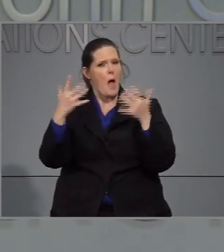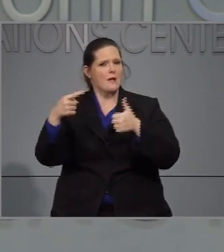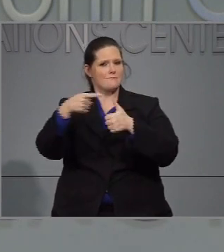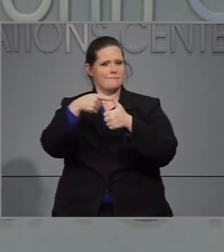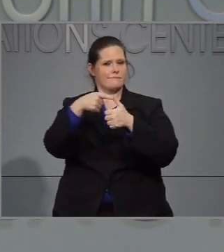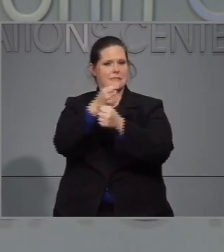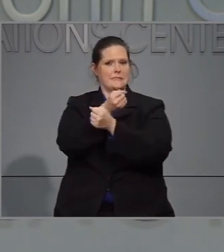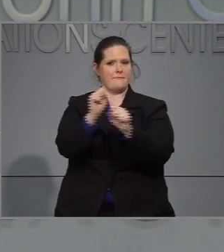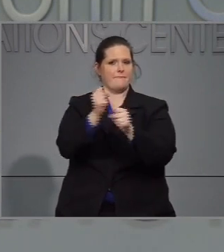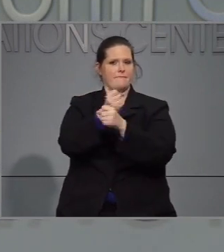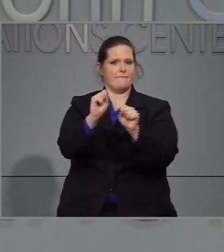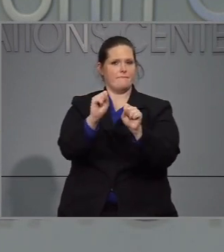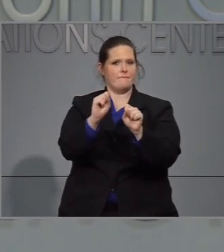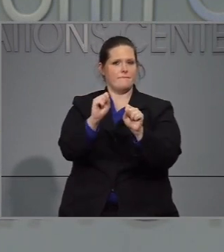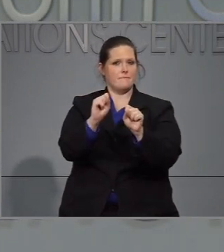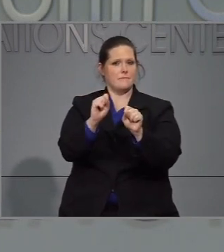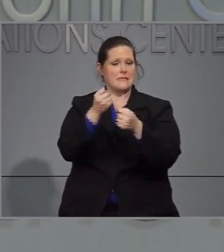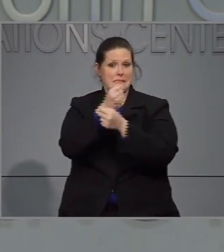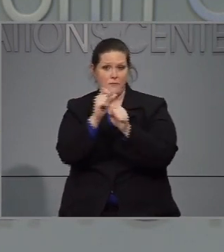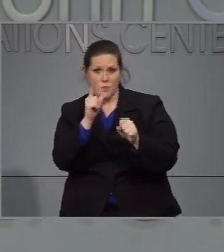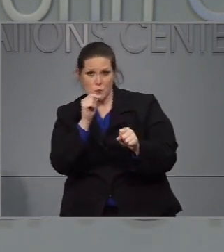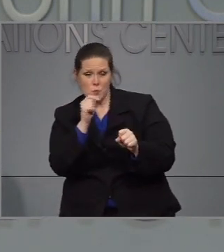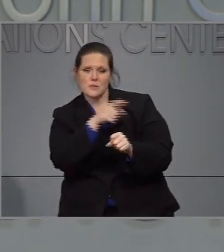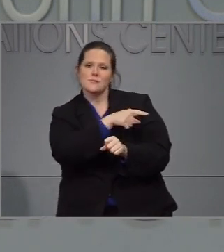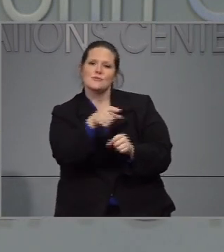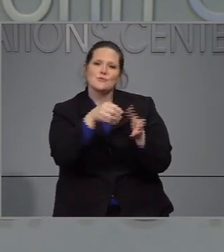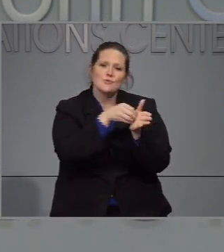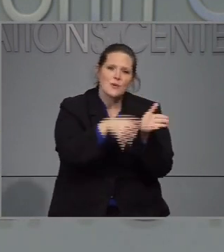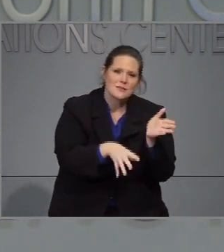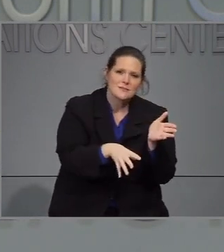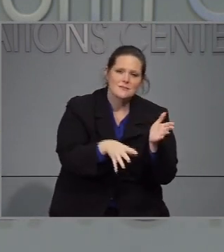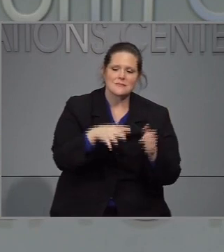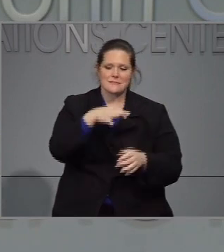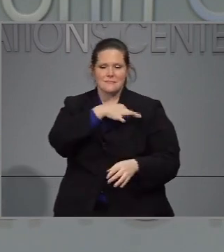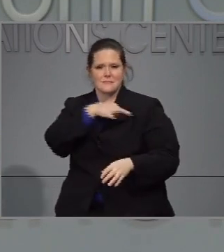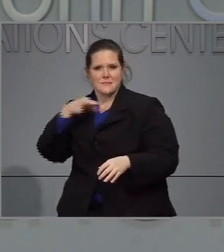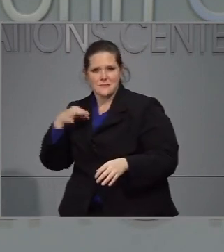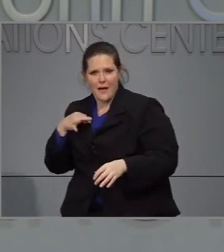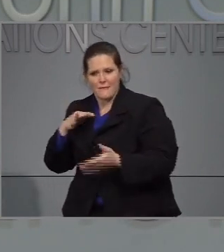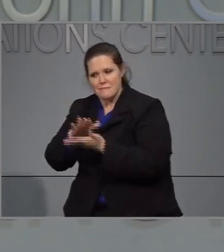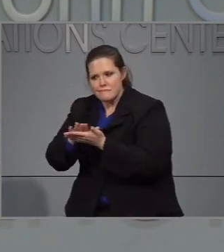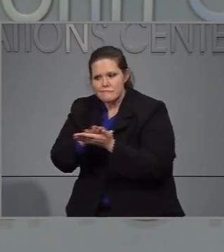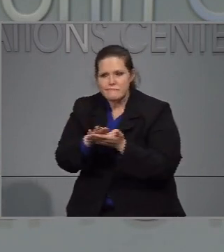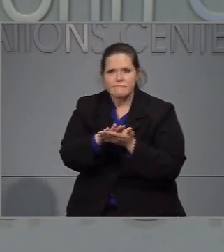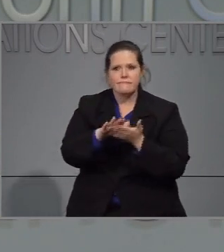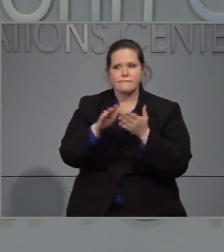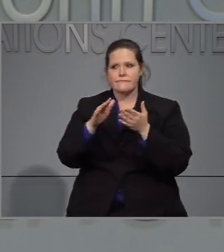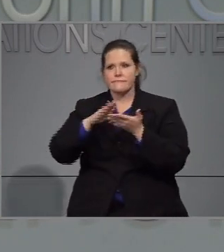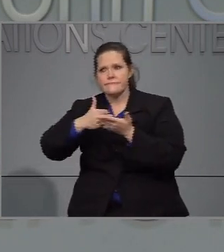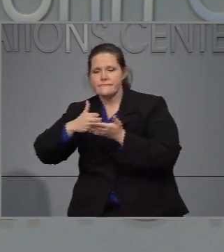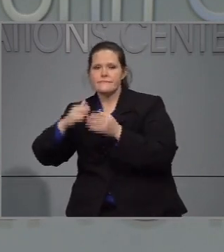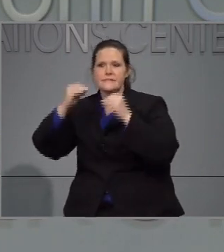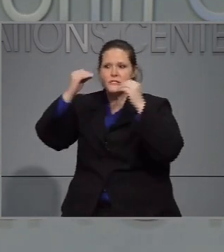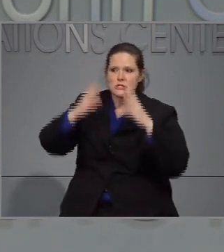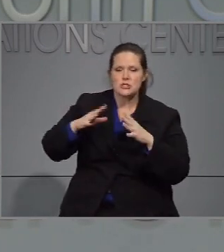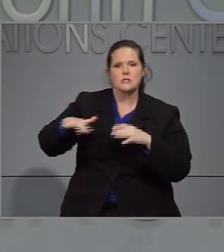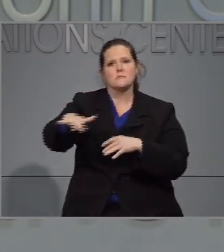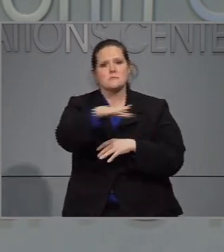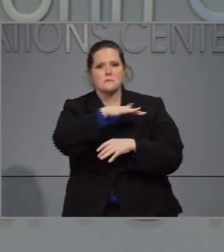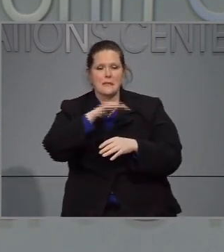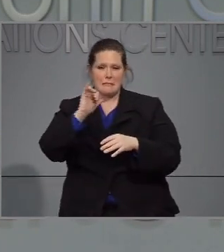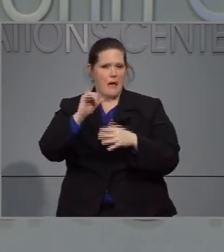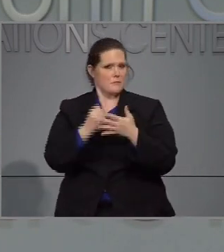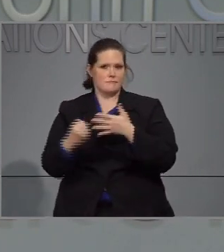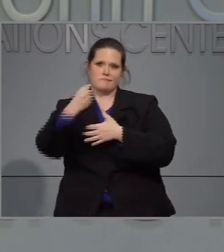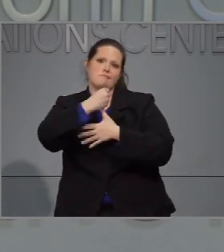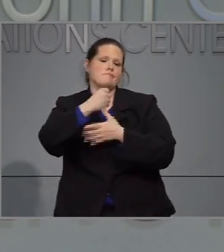our students and our staff and teachers at our schools. That's the number one thing. But we also know that it is